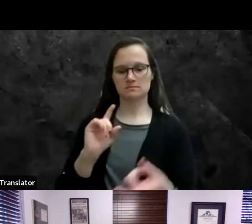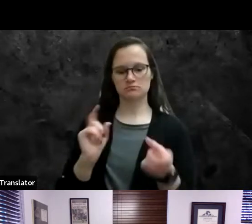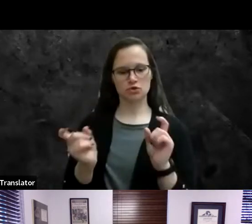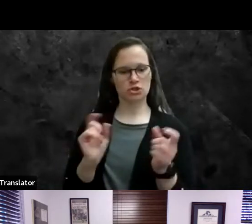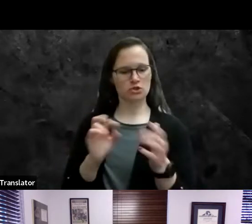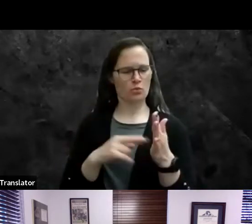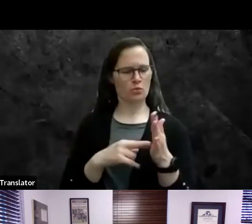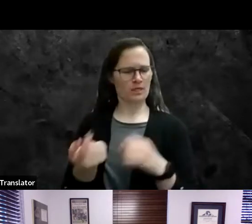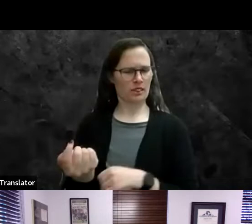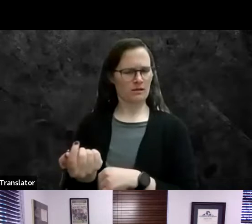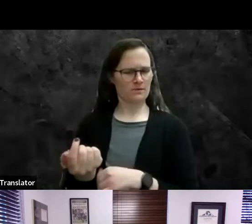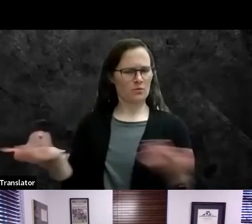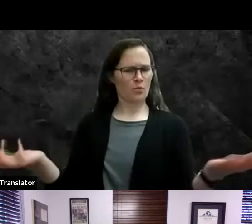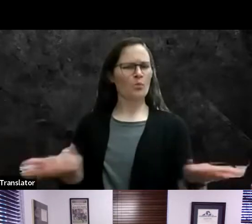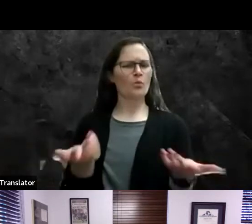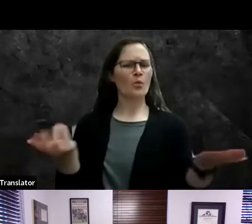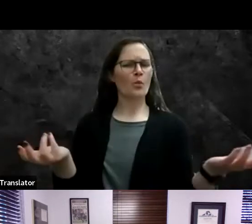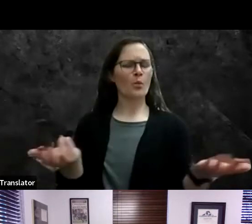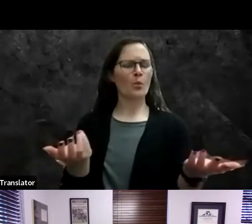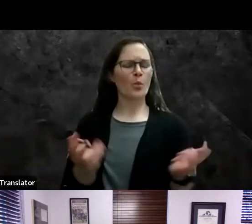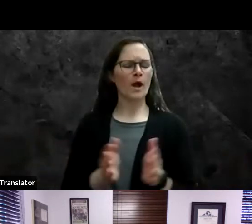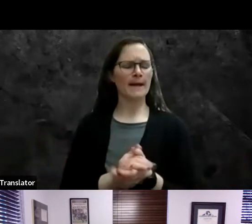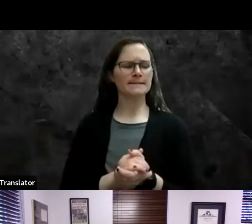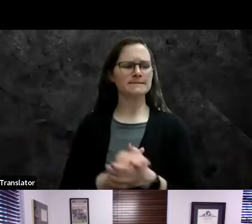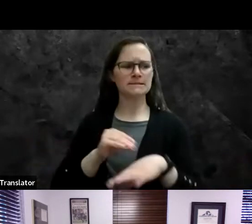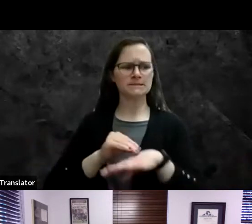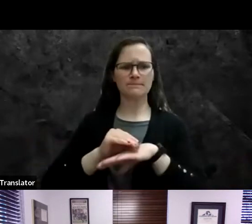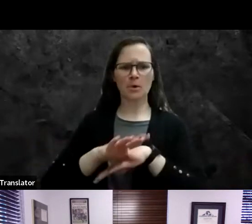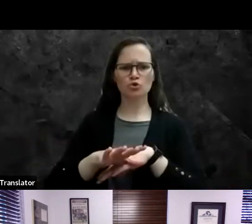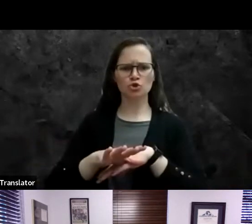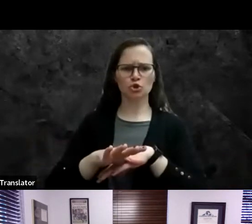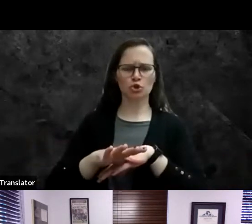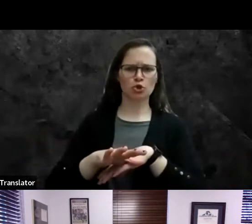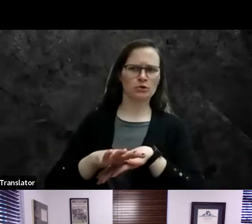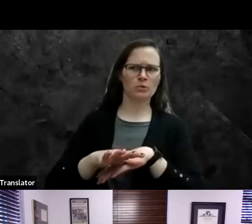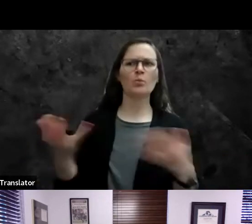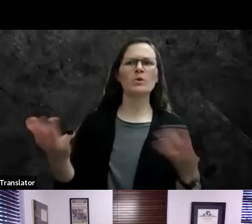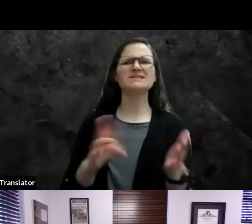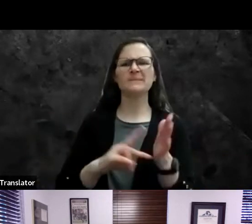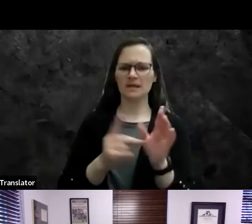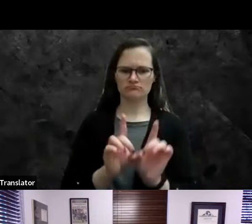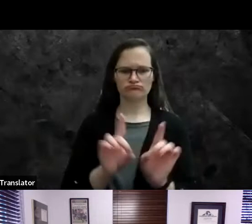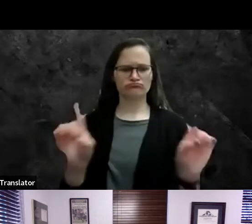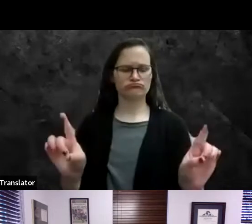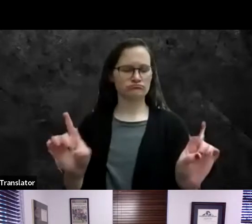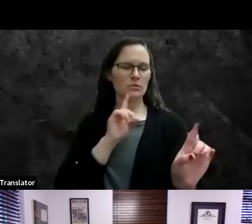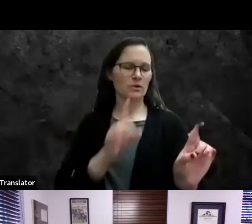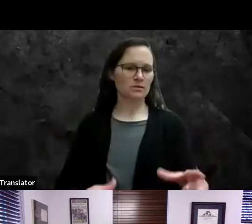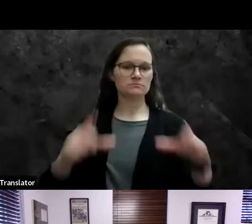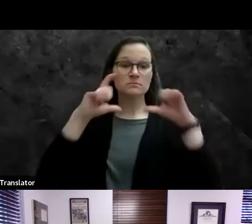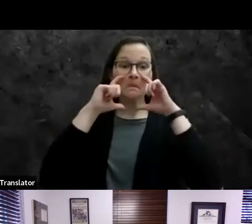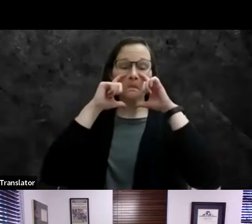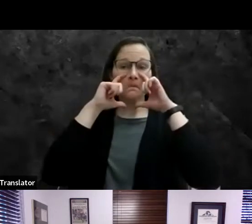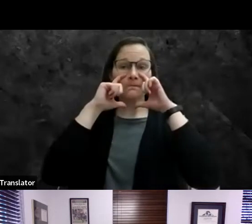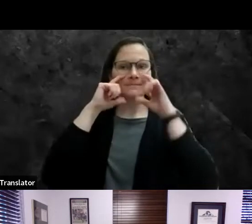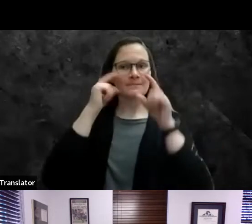of what's the term of exposure and the social distancing. You know, I think it still comes down to wearing masks and wearing them